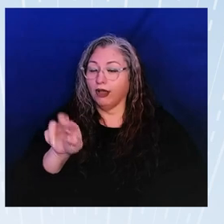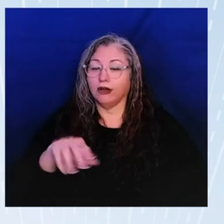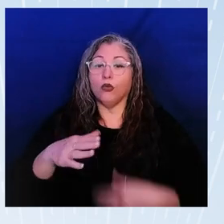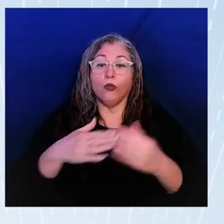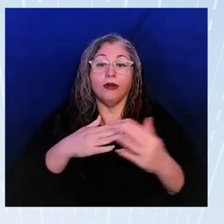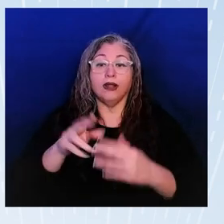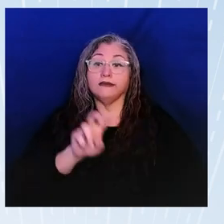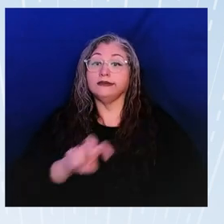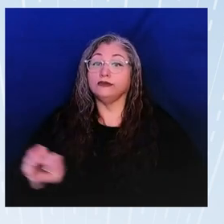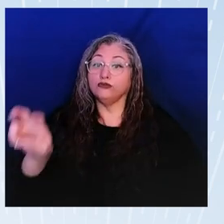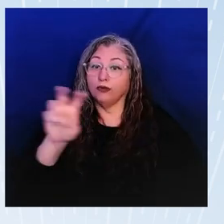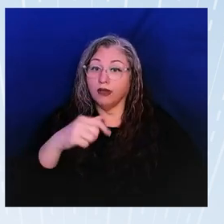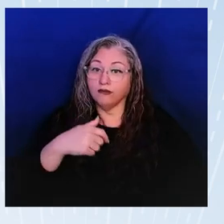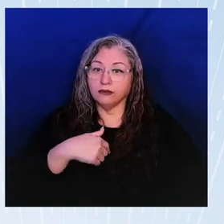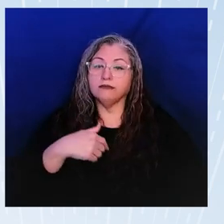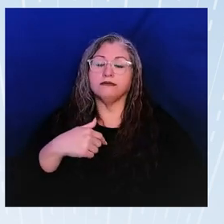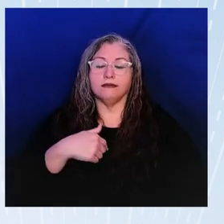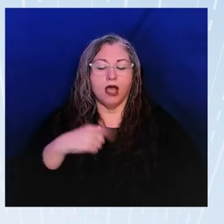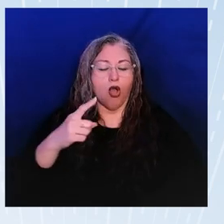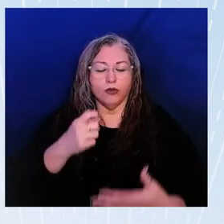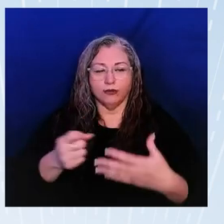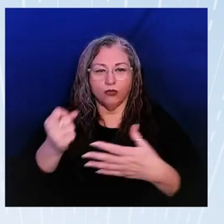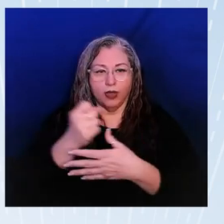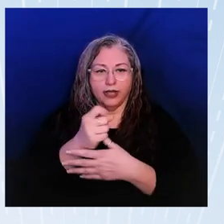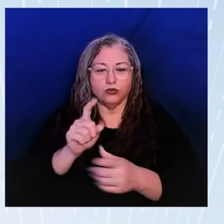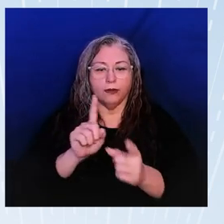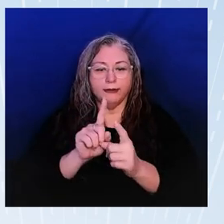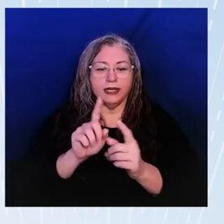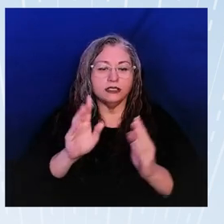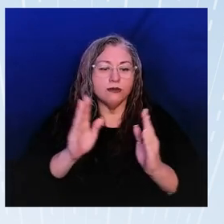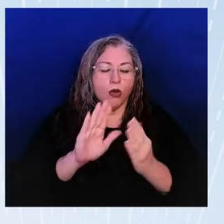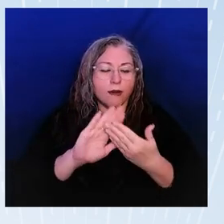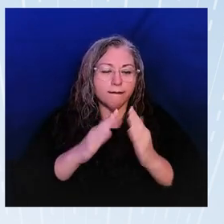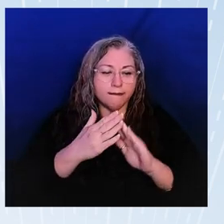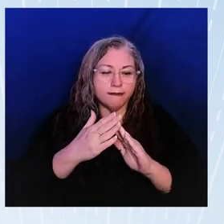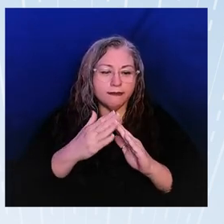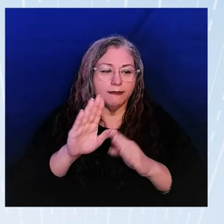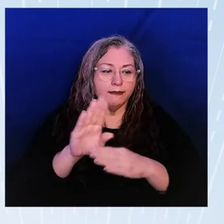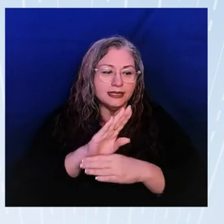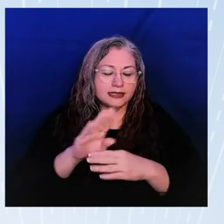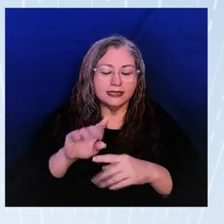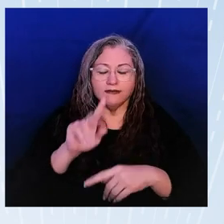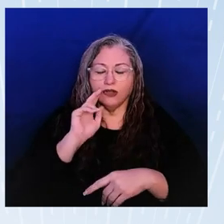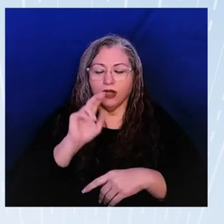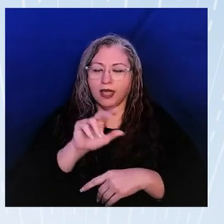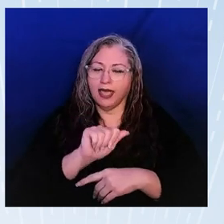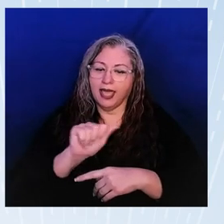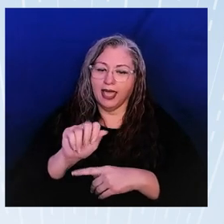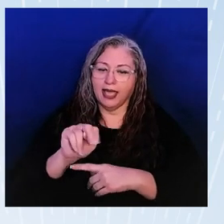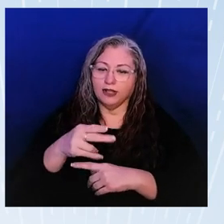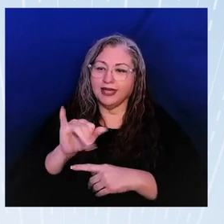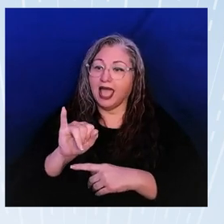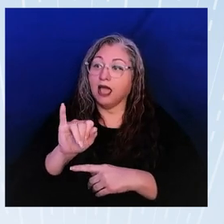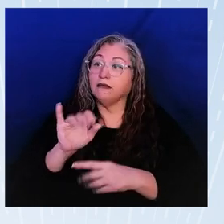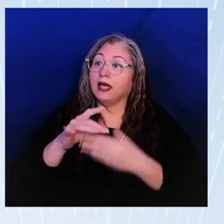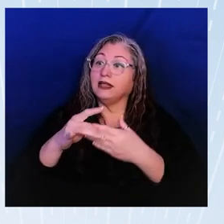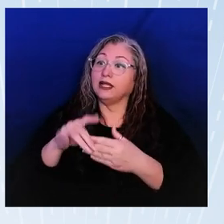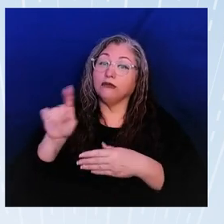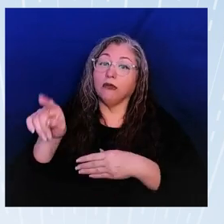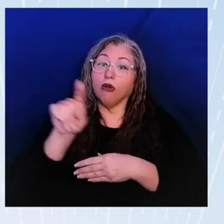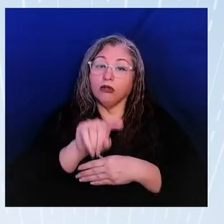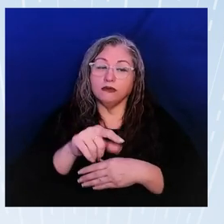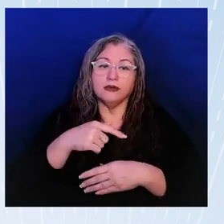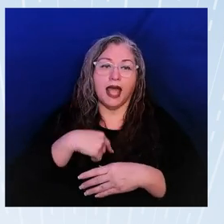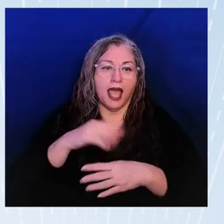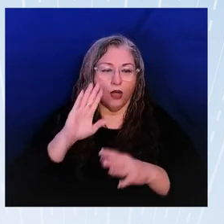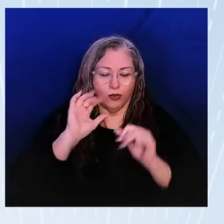travel, I make it a priority to meet with small businesses and AA and NHPI leaders across the country, and I'll be doing exactly